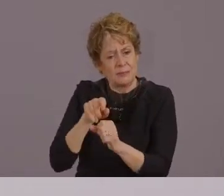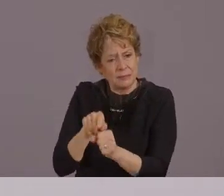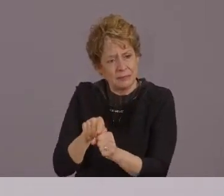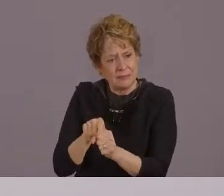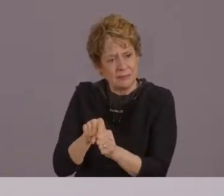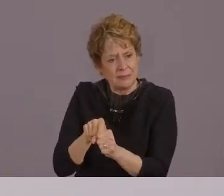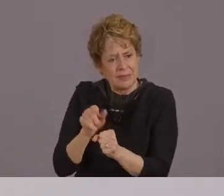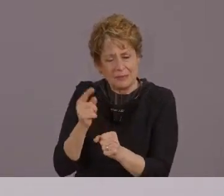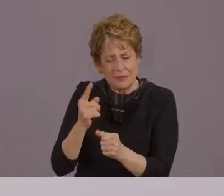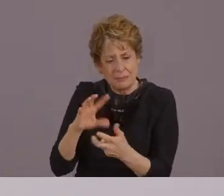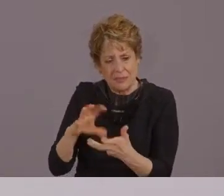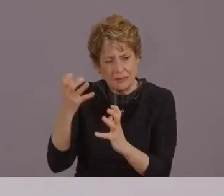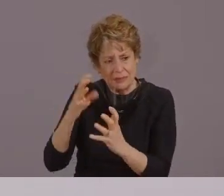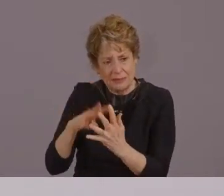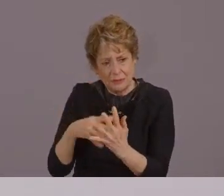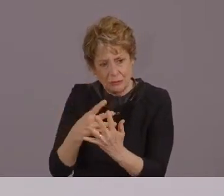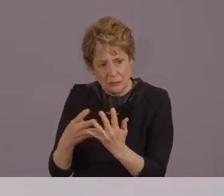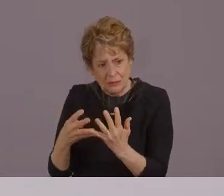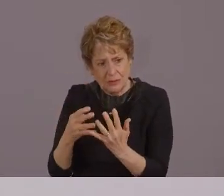Okay, Deborah Dale.